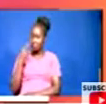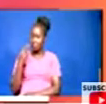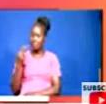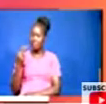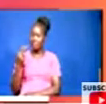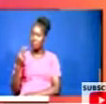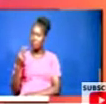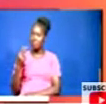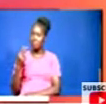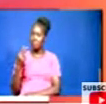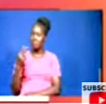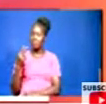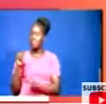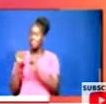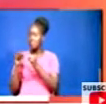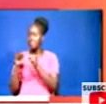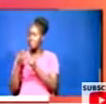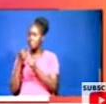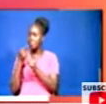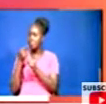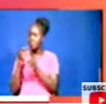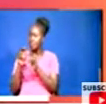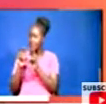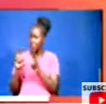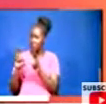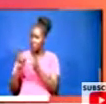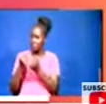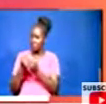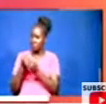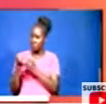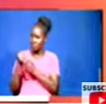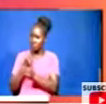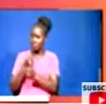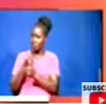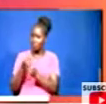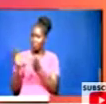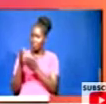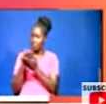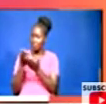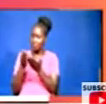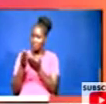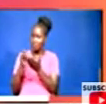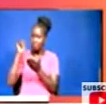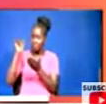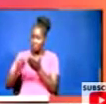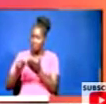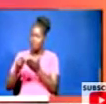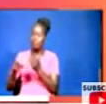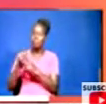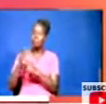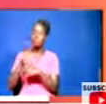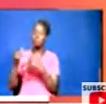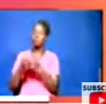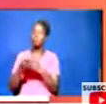could point to the fact that if you look at the production capacity of that particular company, mm-hmm. it can't meet the demands of the market. Mm-hmm.